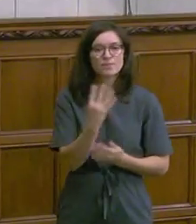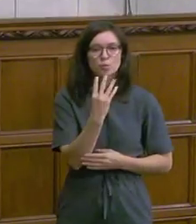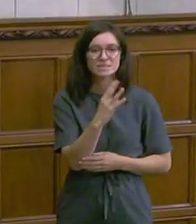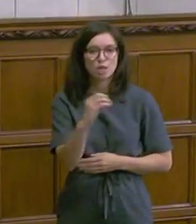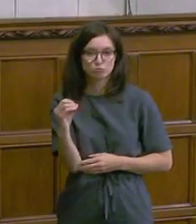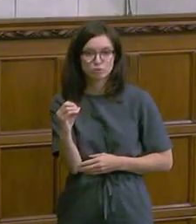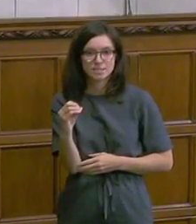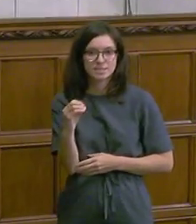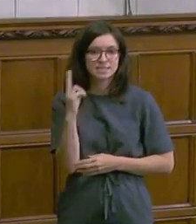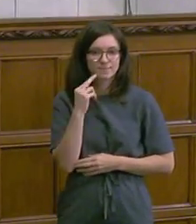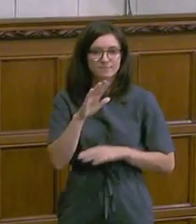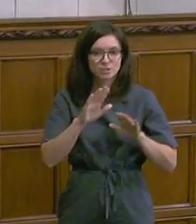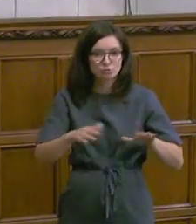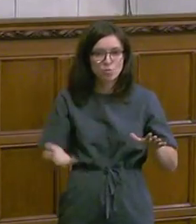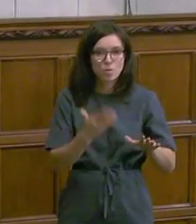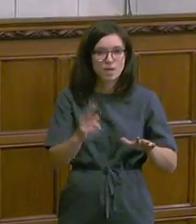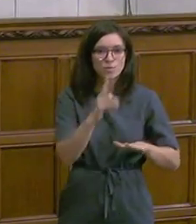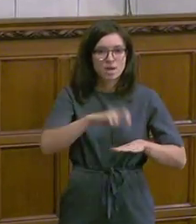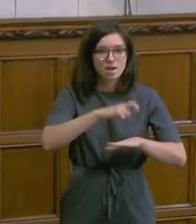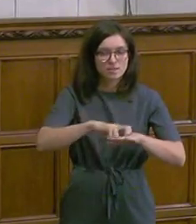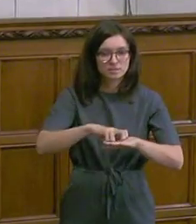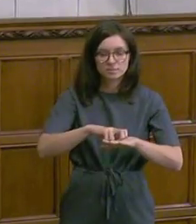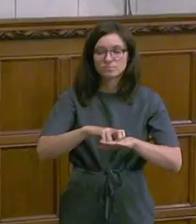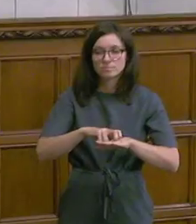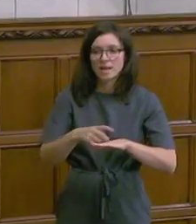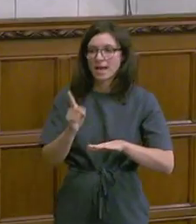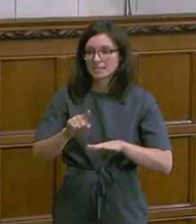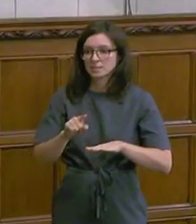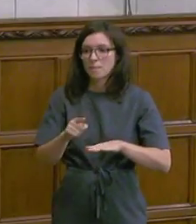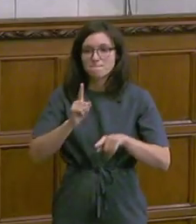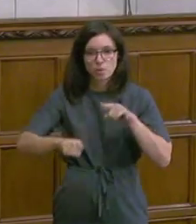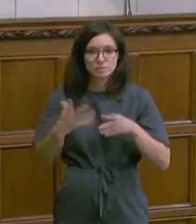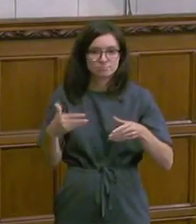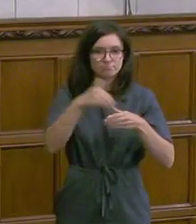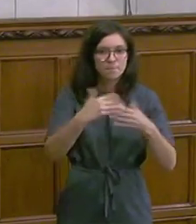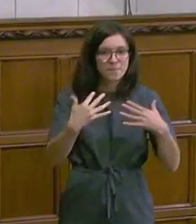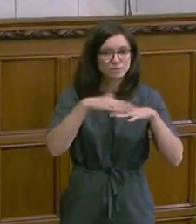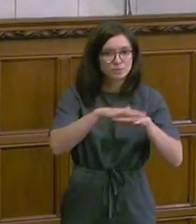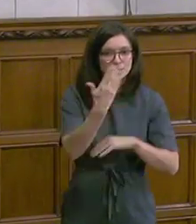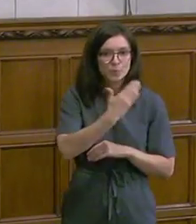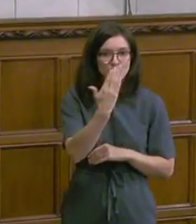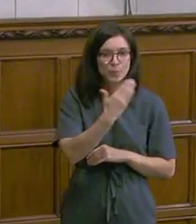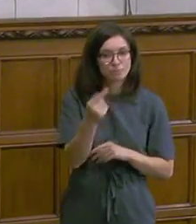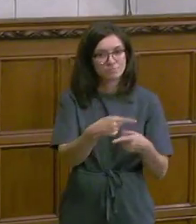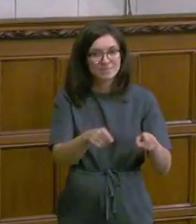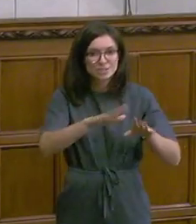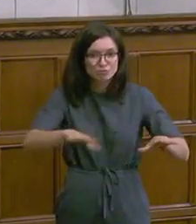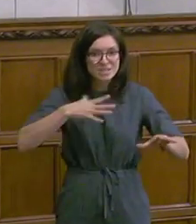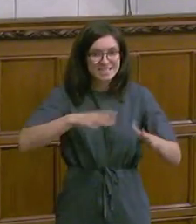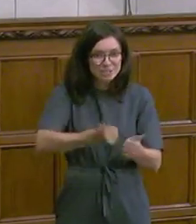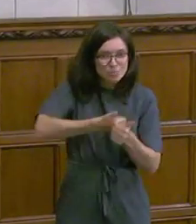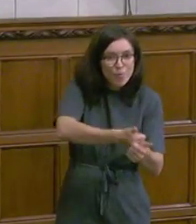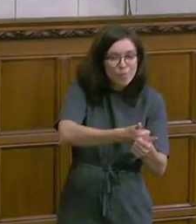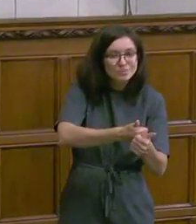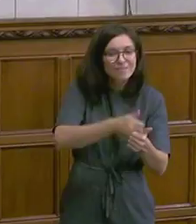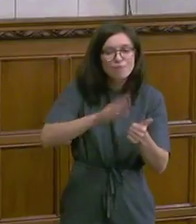children. Out of these, 71% of them are currently educated in mainstream schools. In these schools, the staff require support from teachers who have the